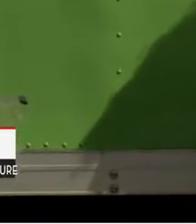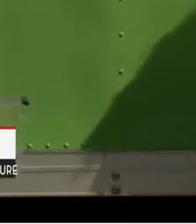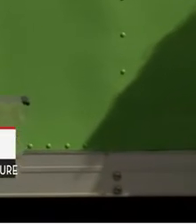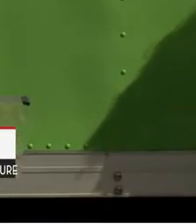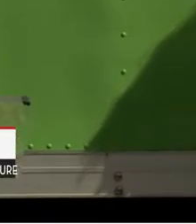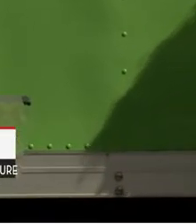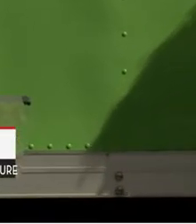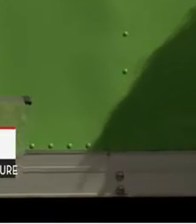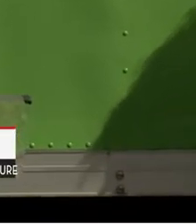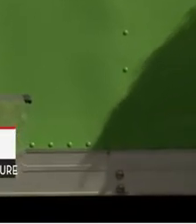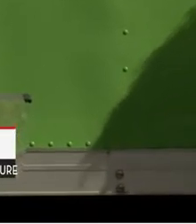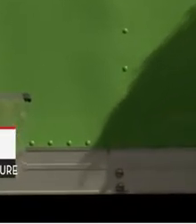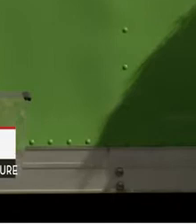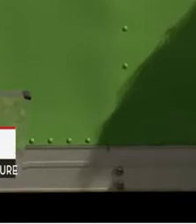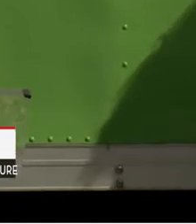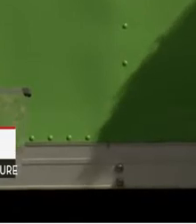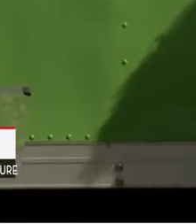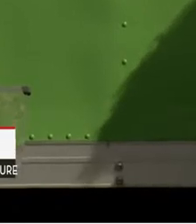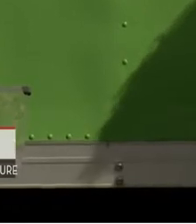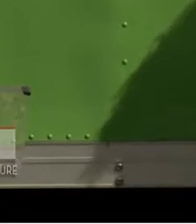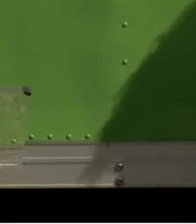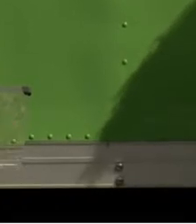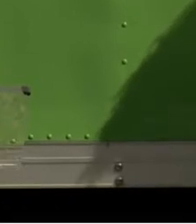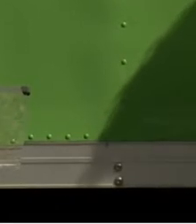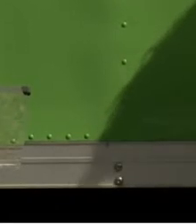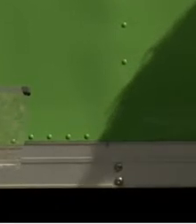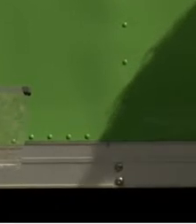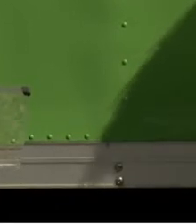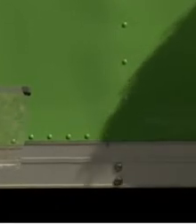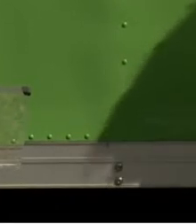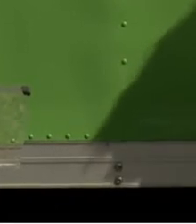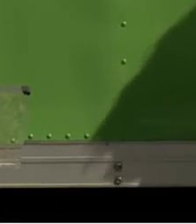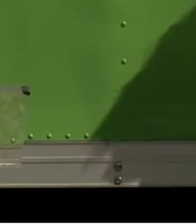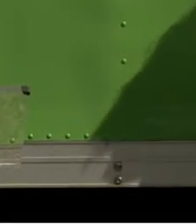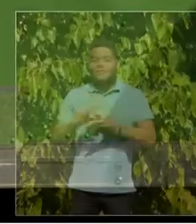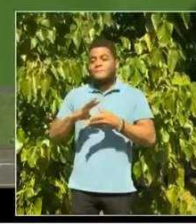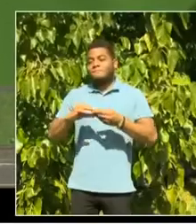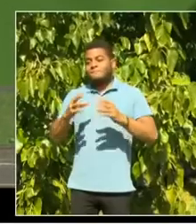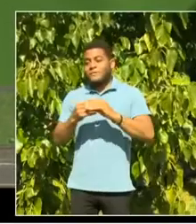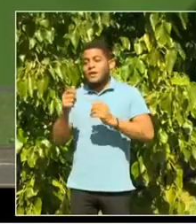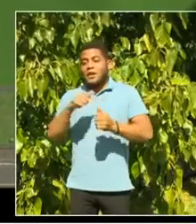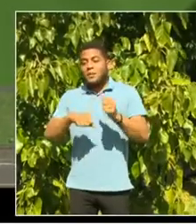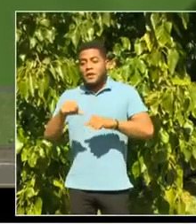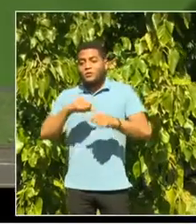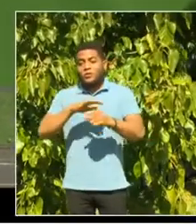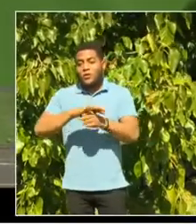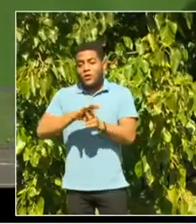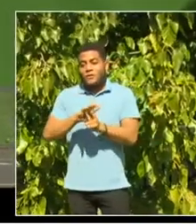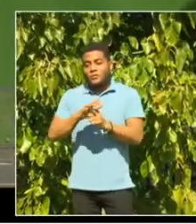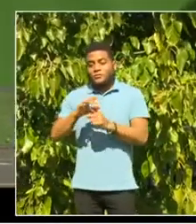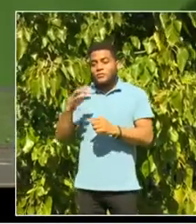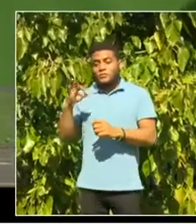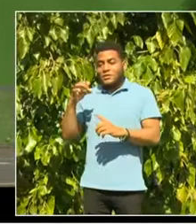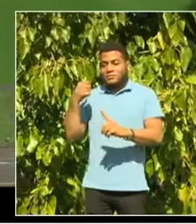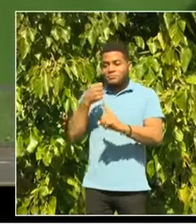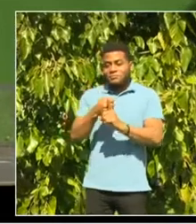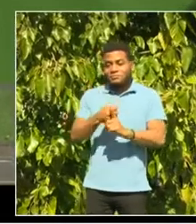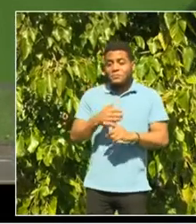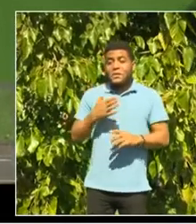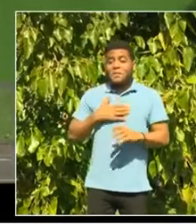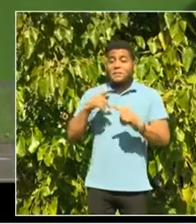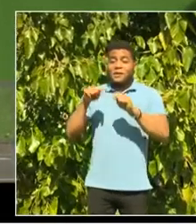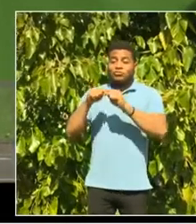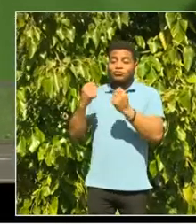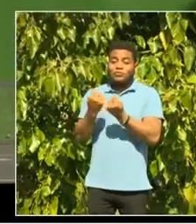laid off from our jobs while on parental leave due to the COVID-19 crisis. A friend of mine informed me that I was